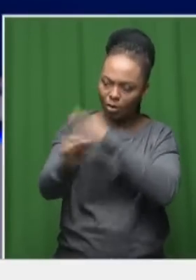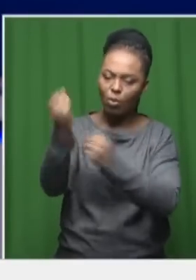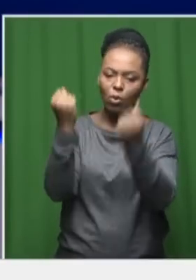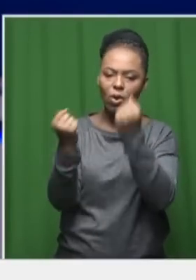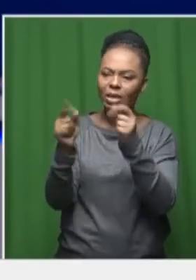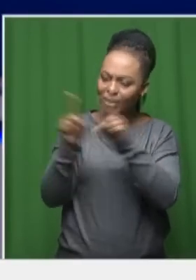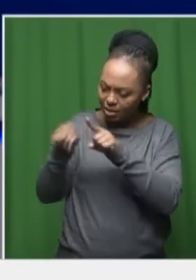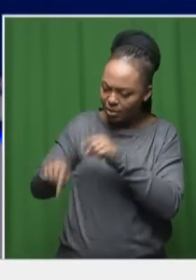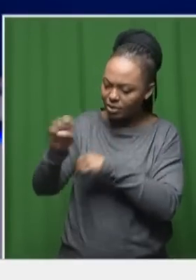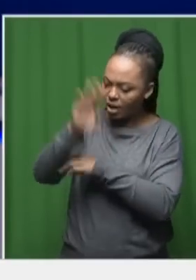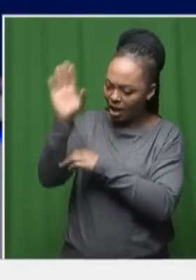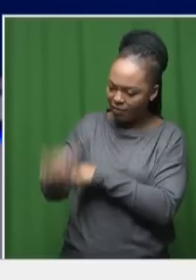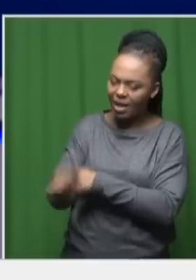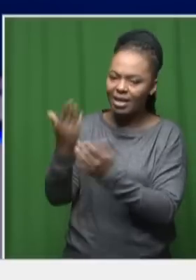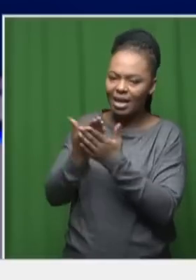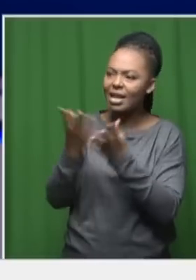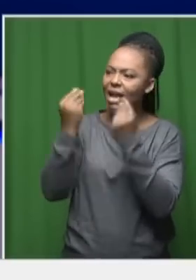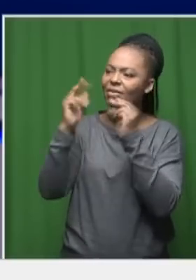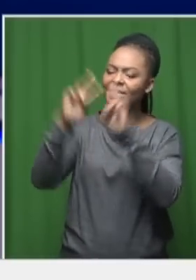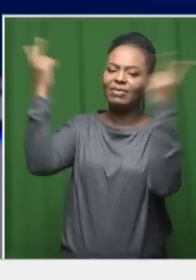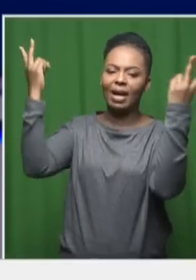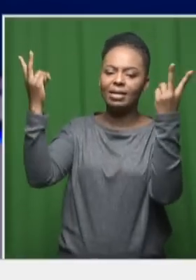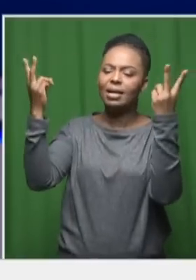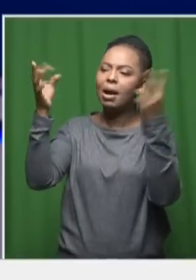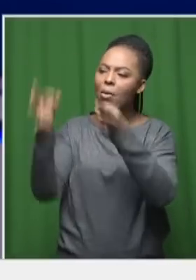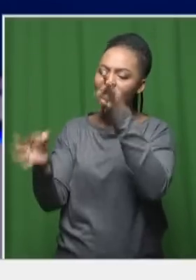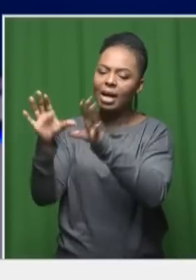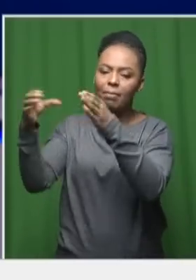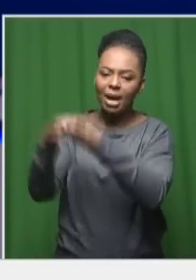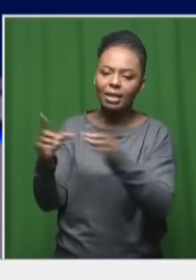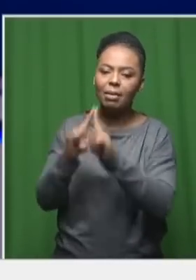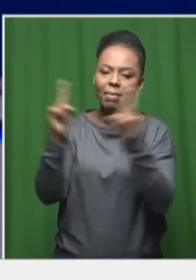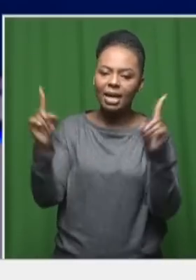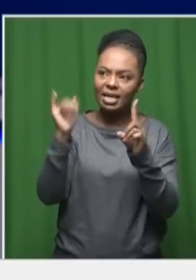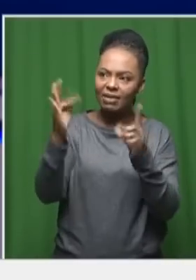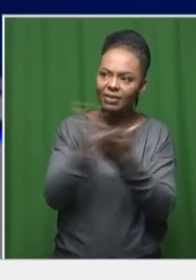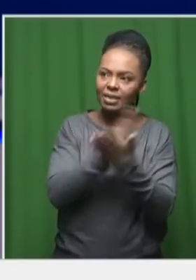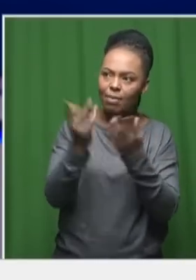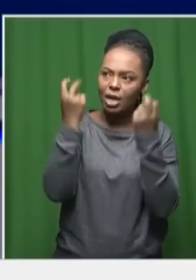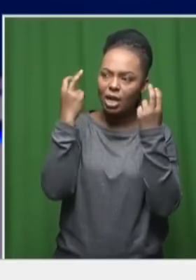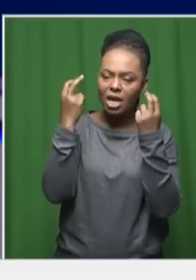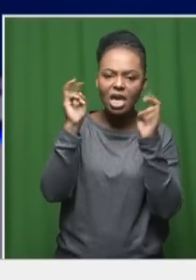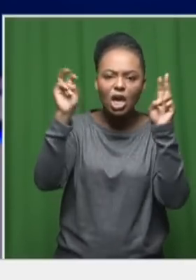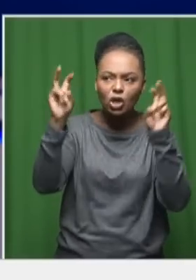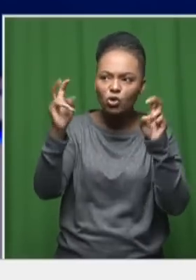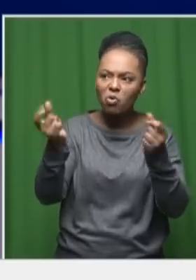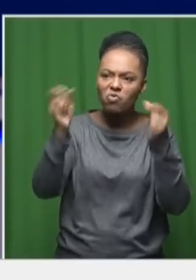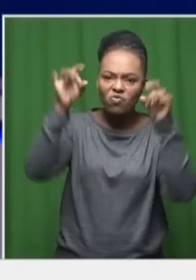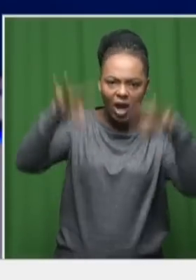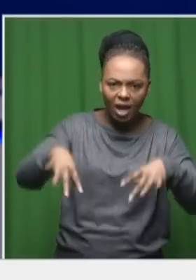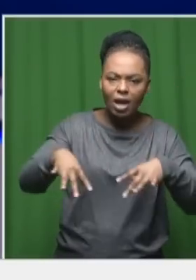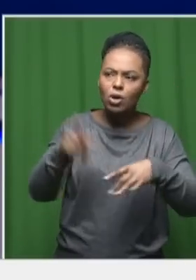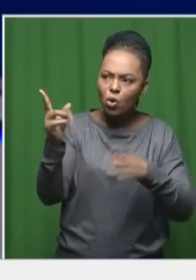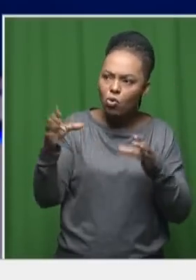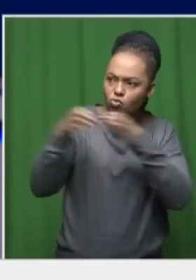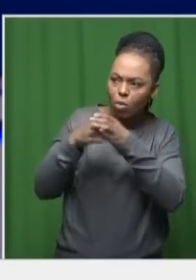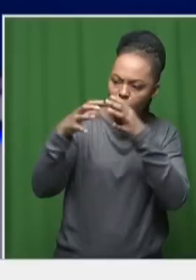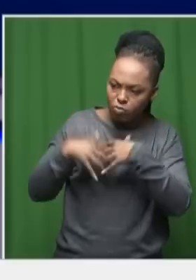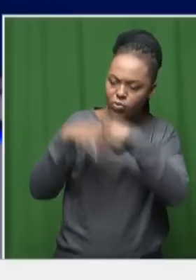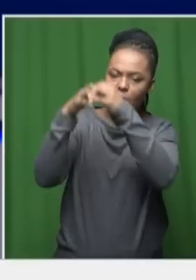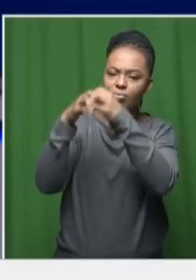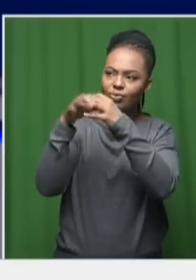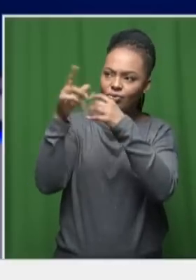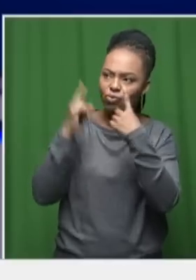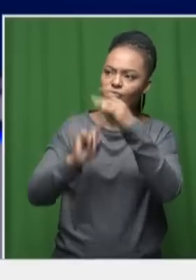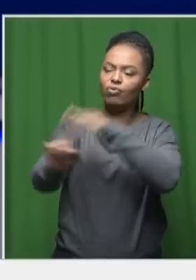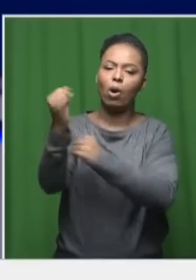listen, you can come from whatever different political party you want, but on certain issues of getting rid of provincial government, getting rid of these perks, let's just form around that. Because I